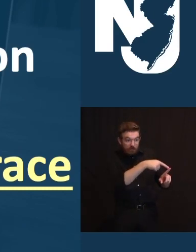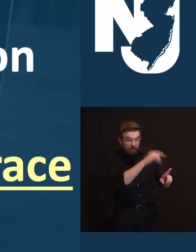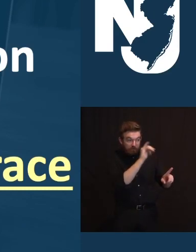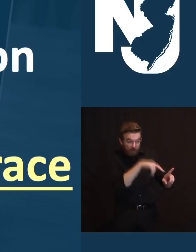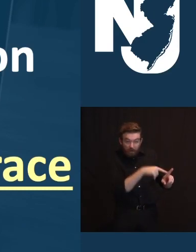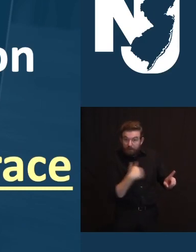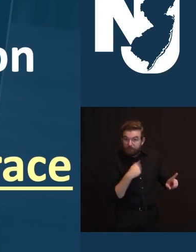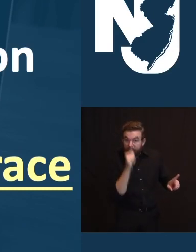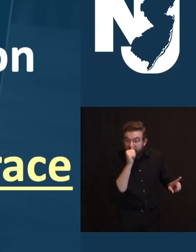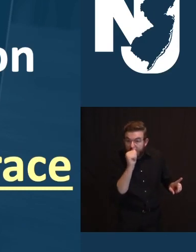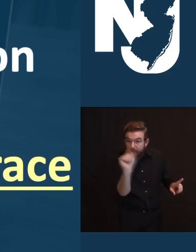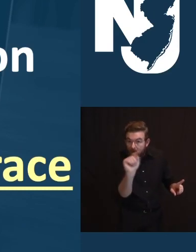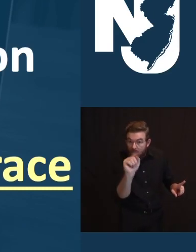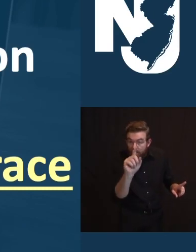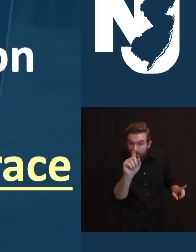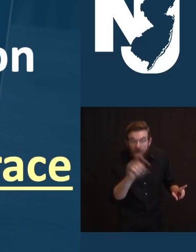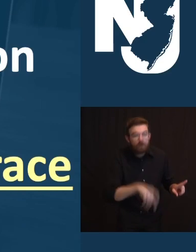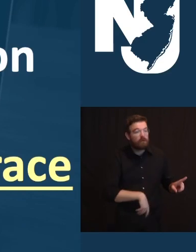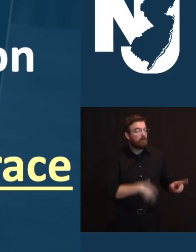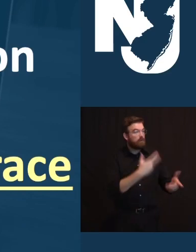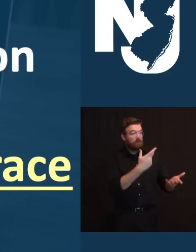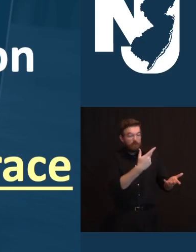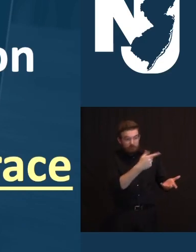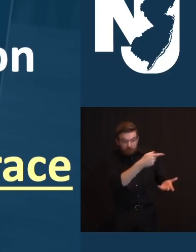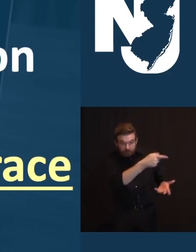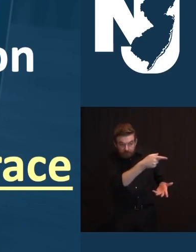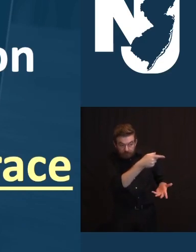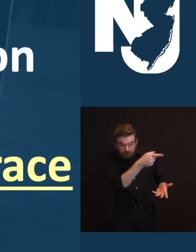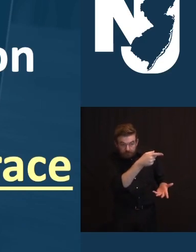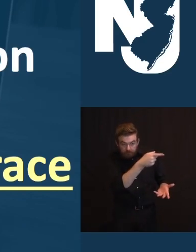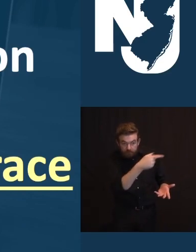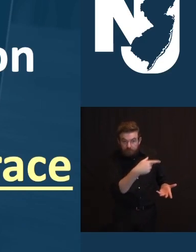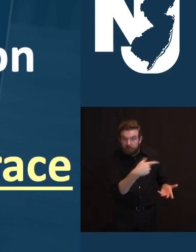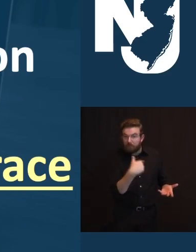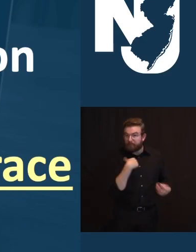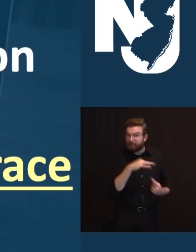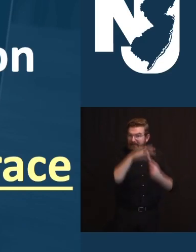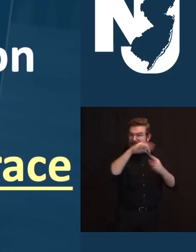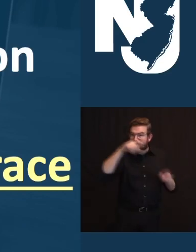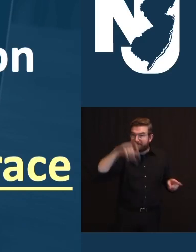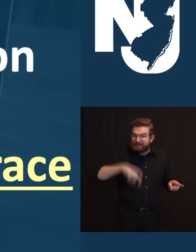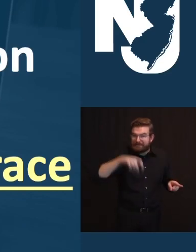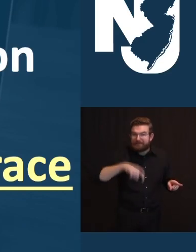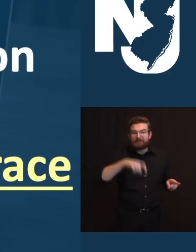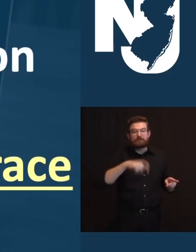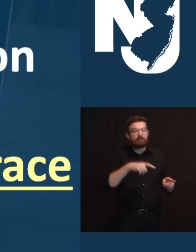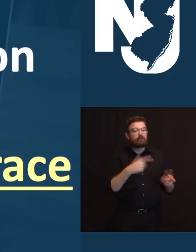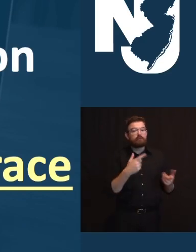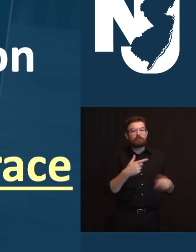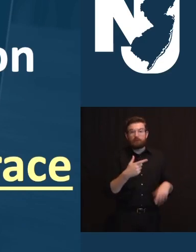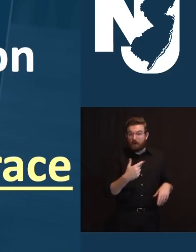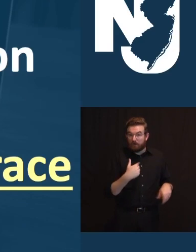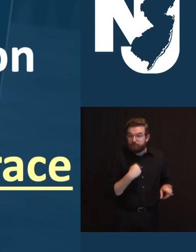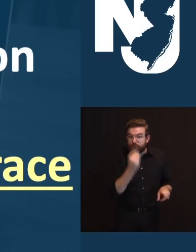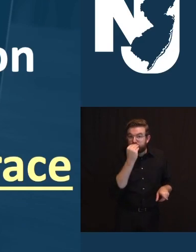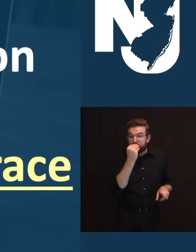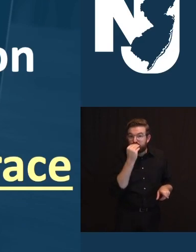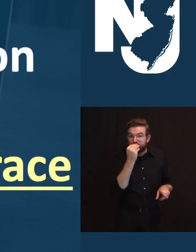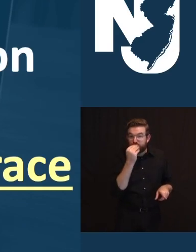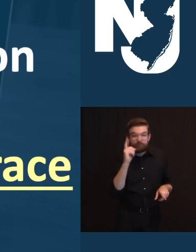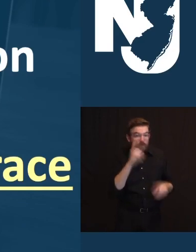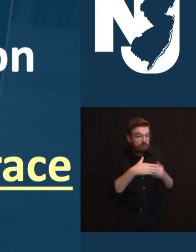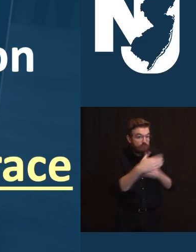exposed has any special needs, especially regarding their access to food for the 14-day self-quarantine. They ask if